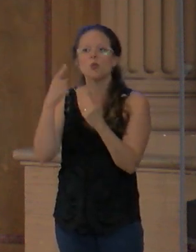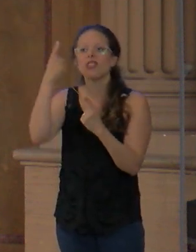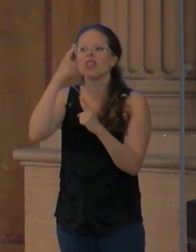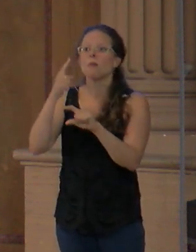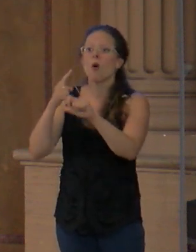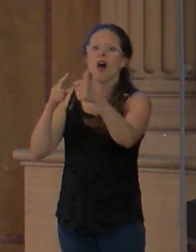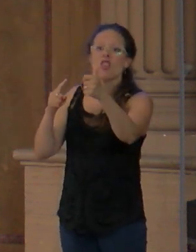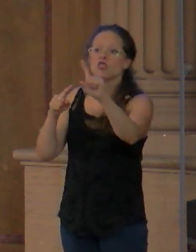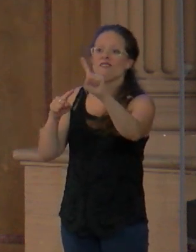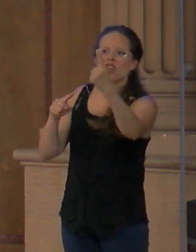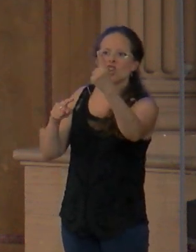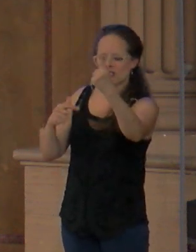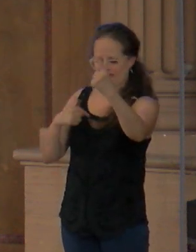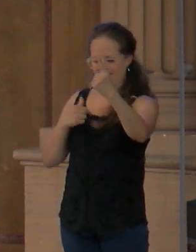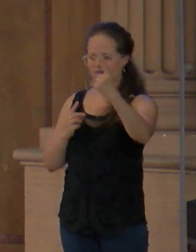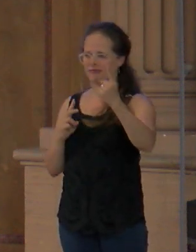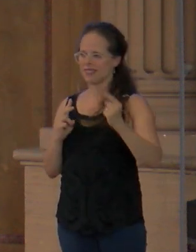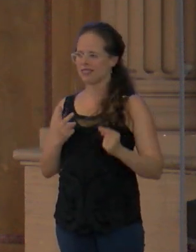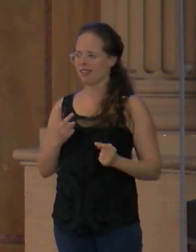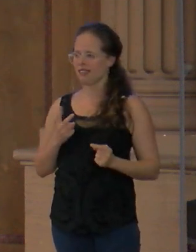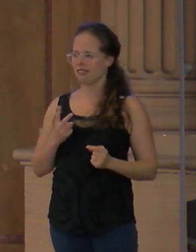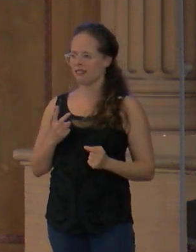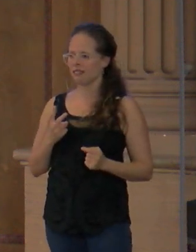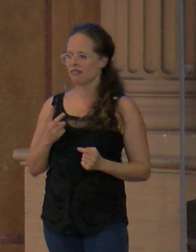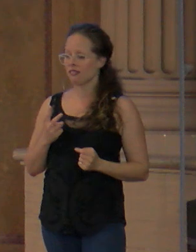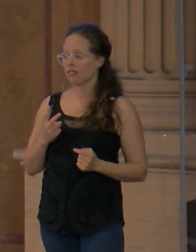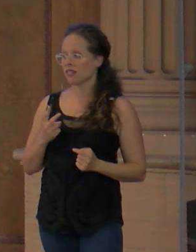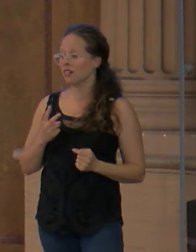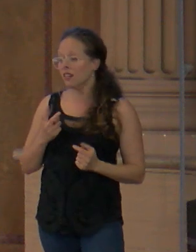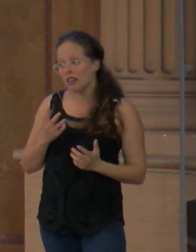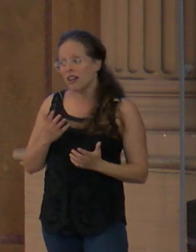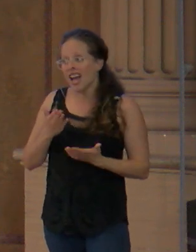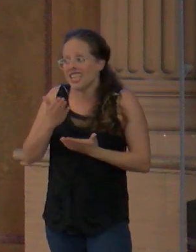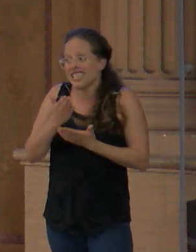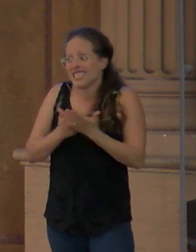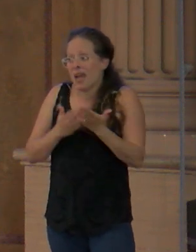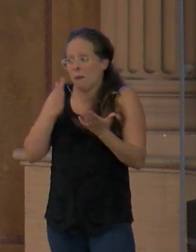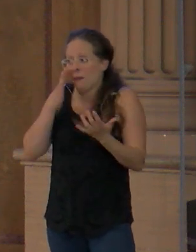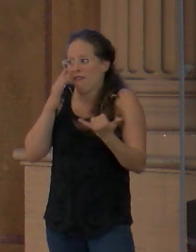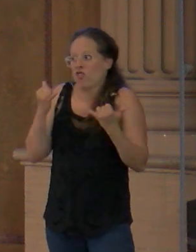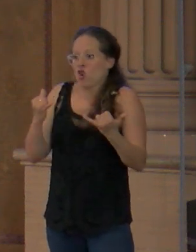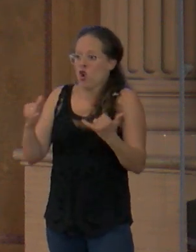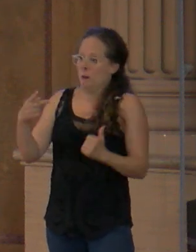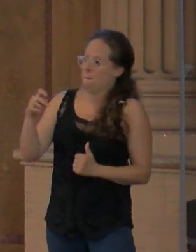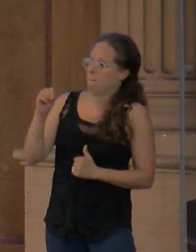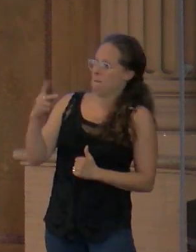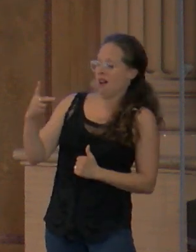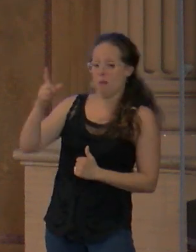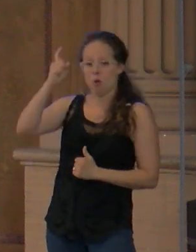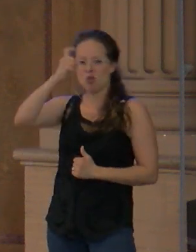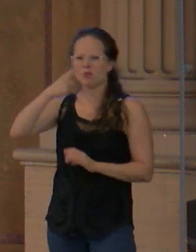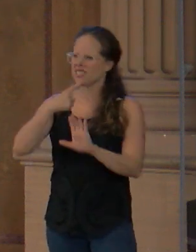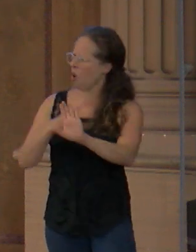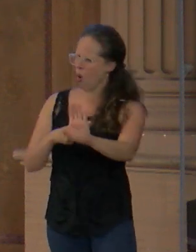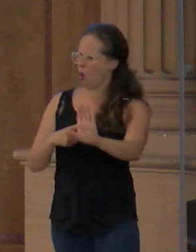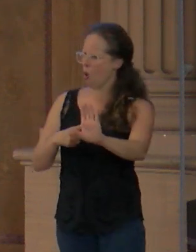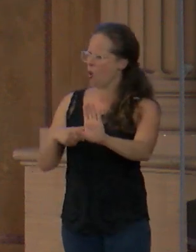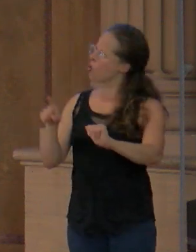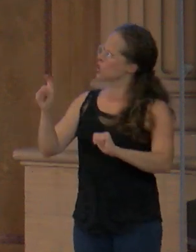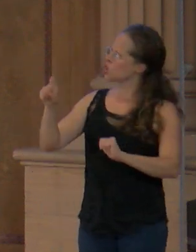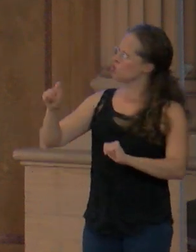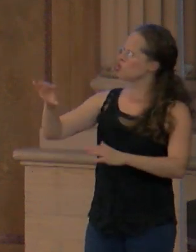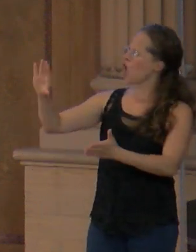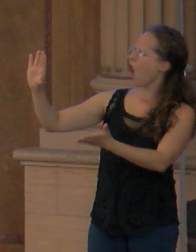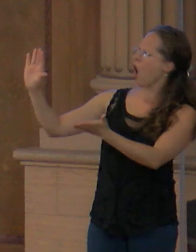ourselves. And this totally flies in the face of some of the pseudo-psychological pop wisdom that says that everybody should be willing to